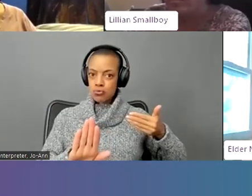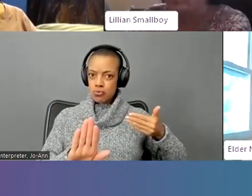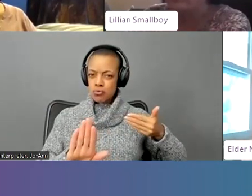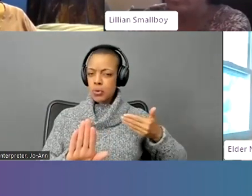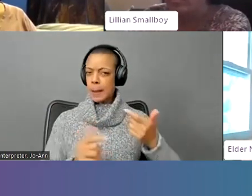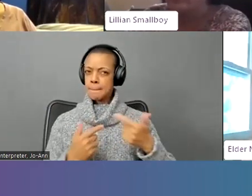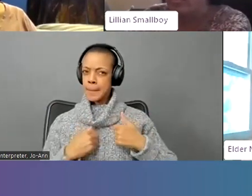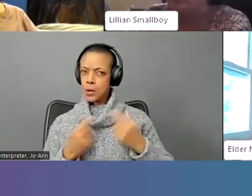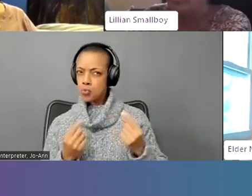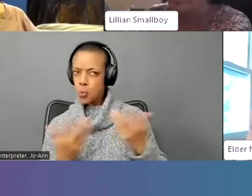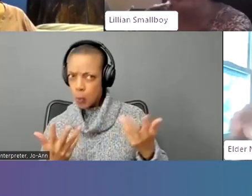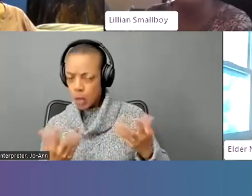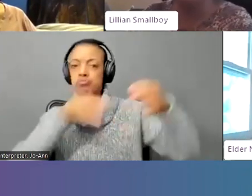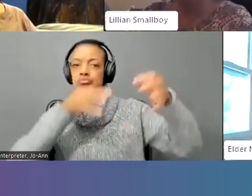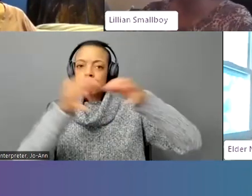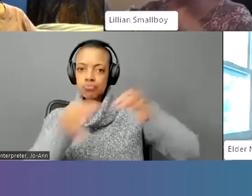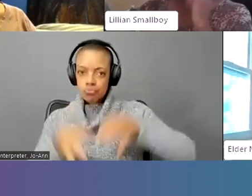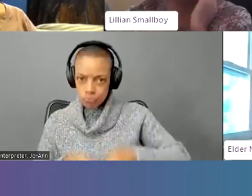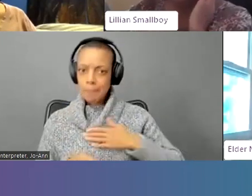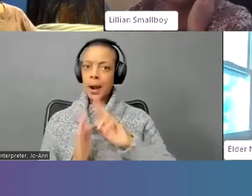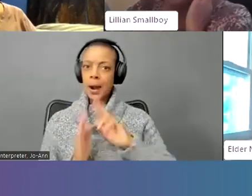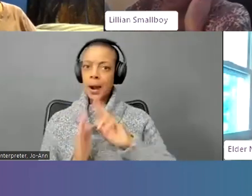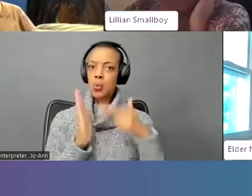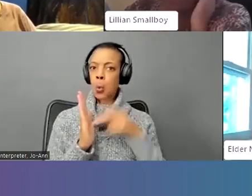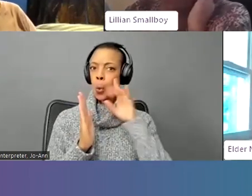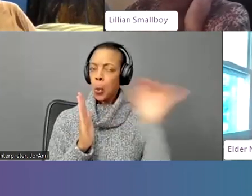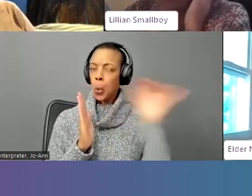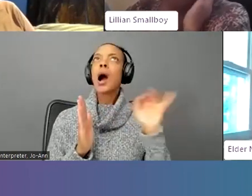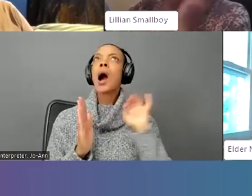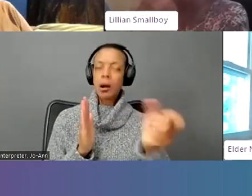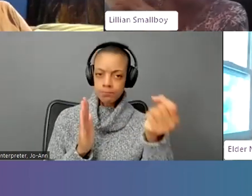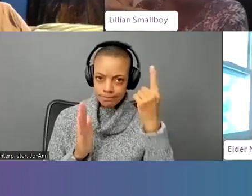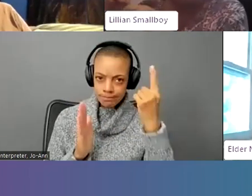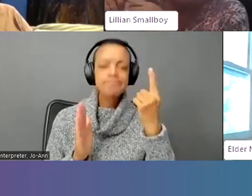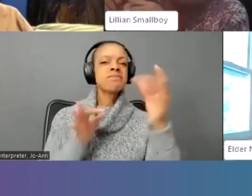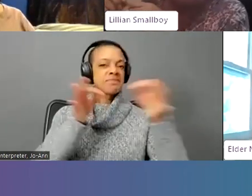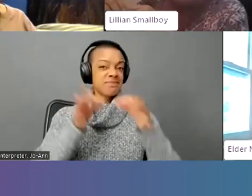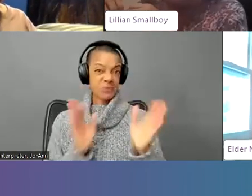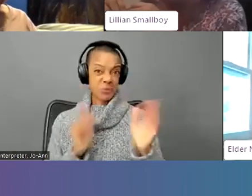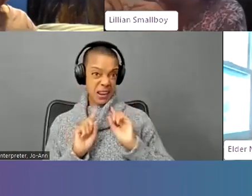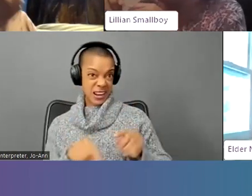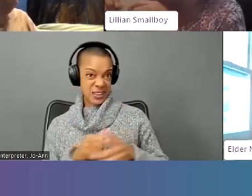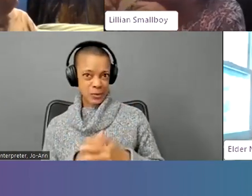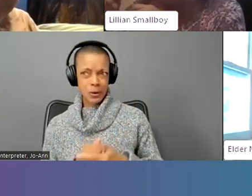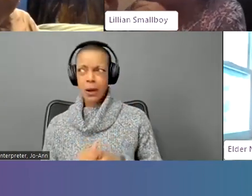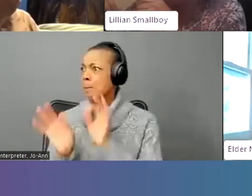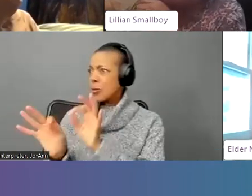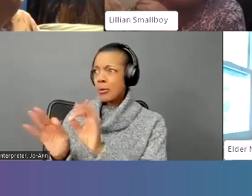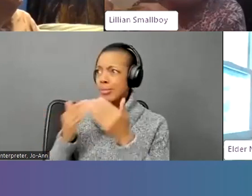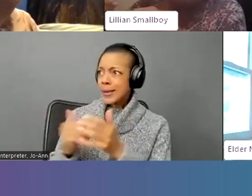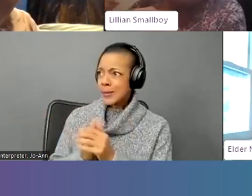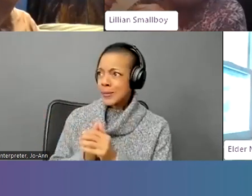be. Mm-hmm. So I hope that answers your question. Oh, perfect. All right. Miigwech.